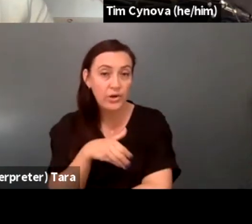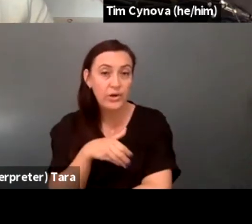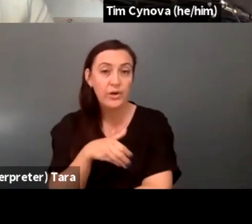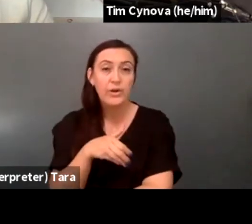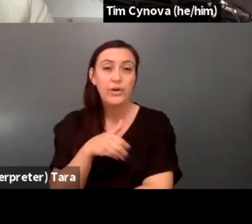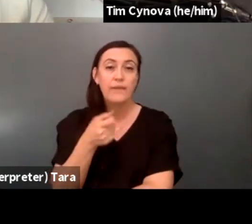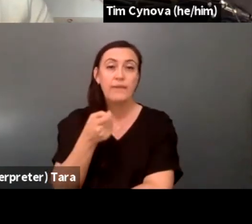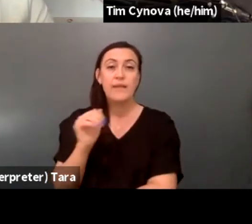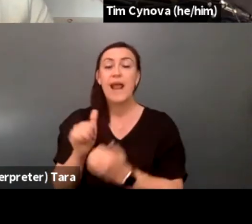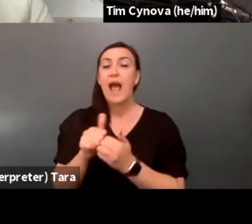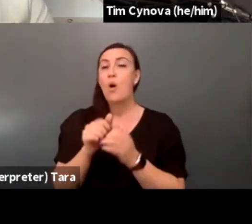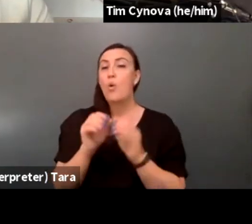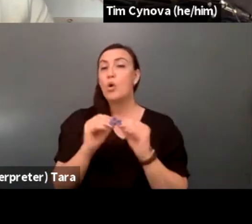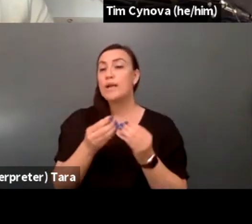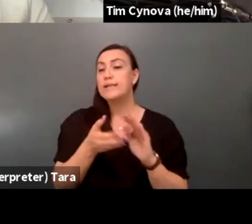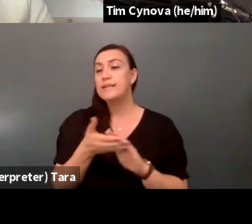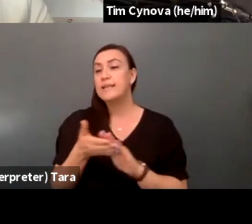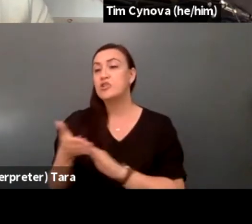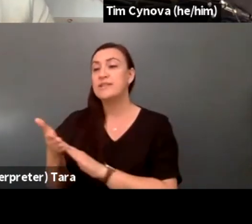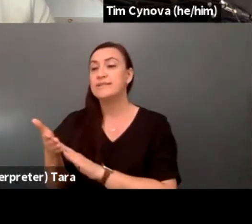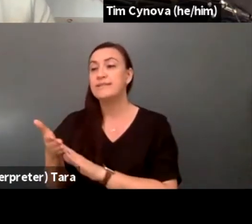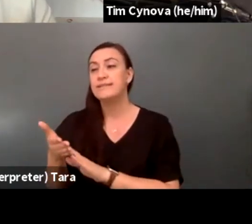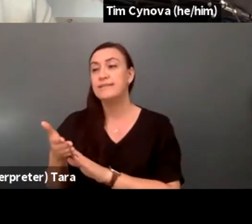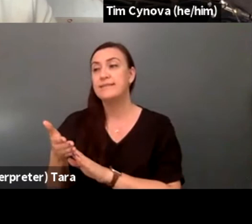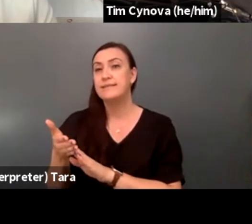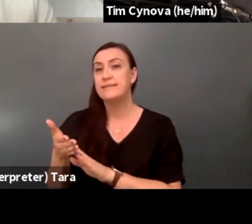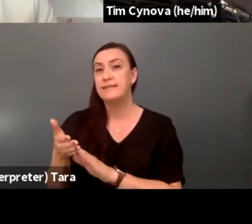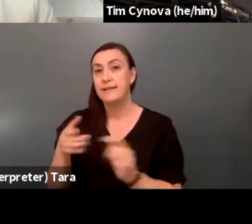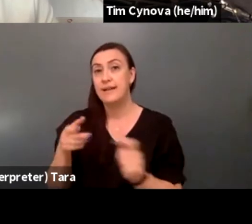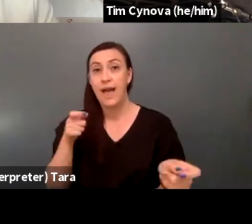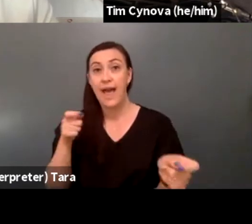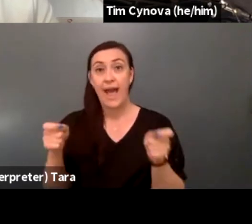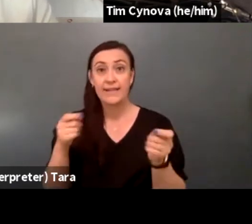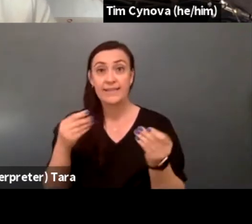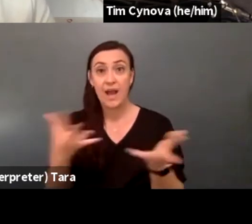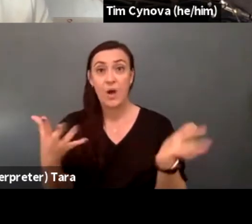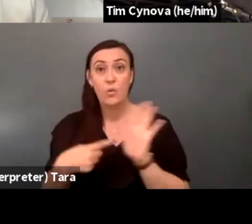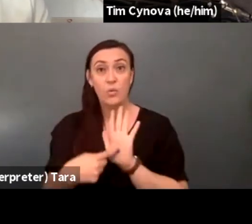how organizations act out white supremacist values,